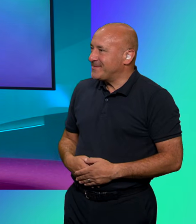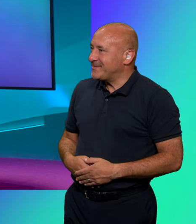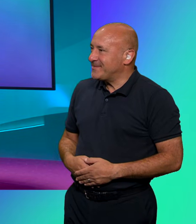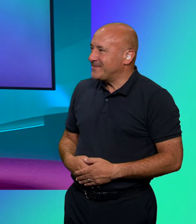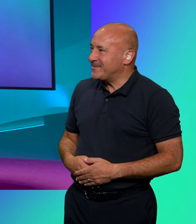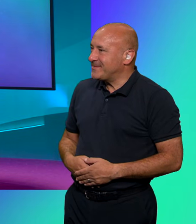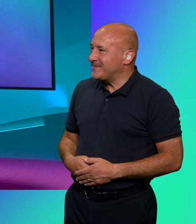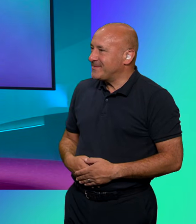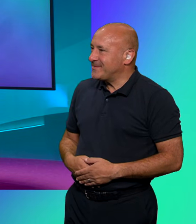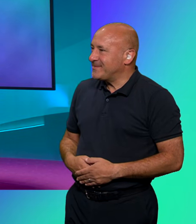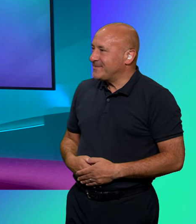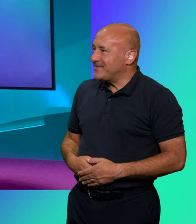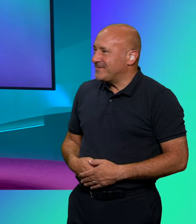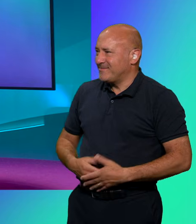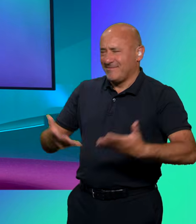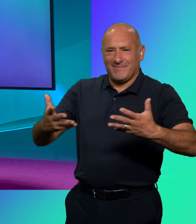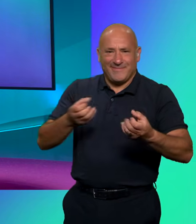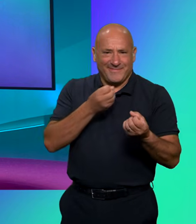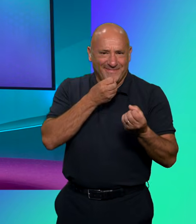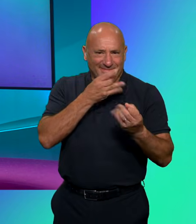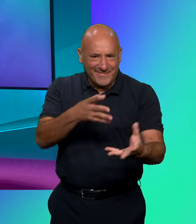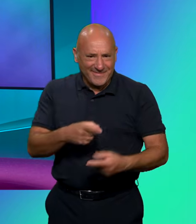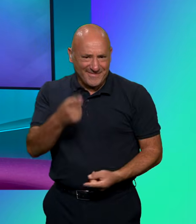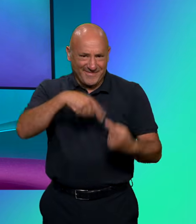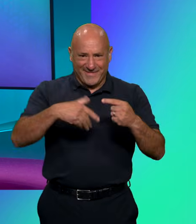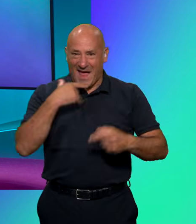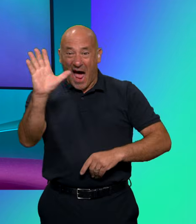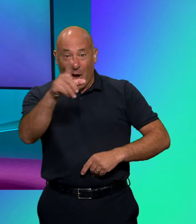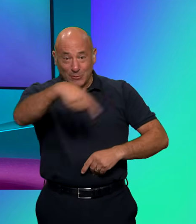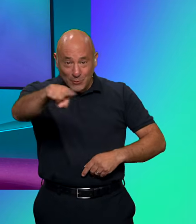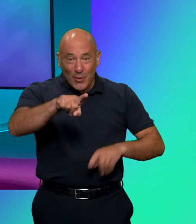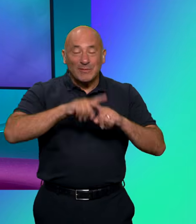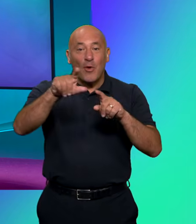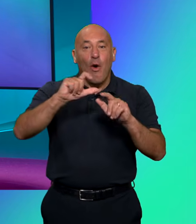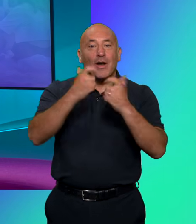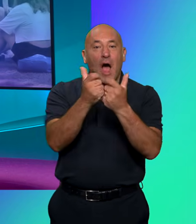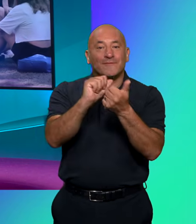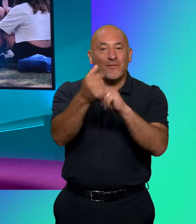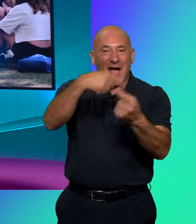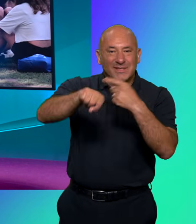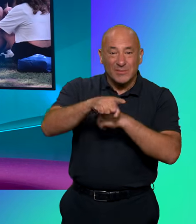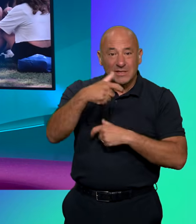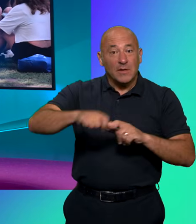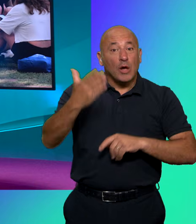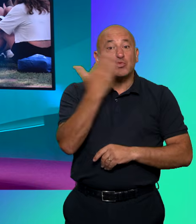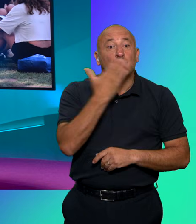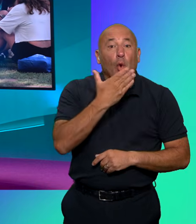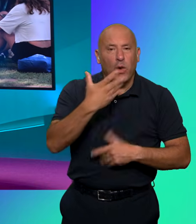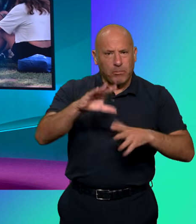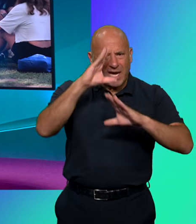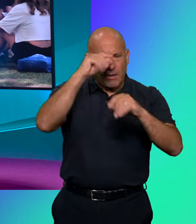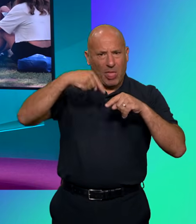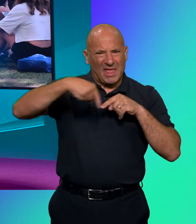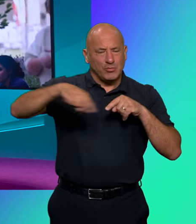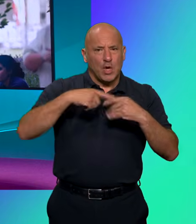Thanks, Edran, and hello to you and all your pals from the Newsround studio. OK, next, if you're still in school, have you